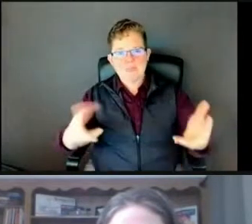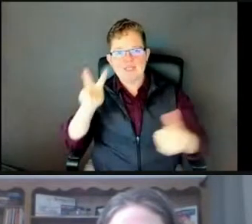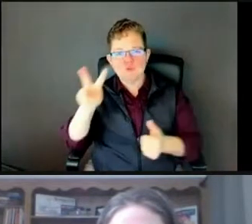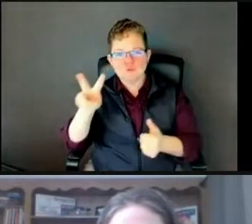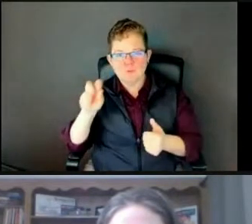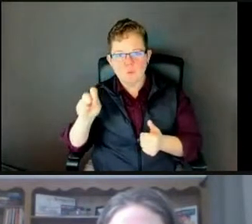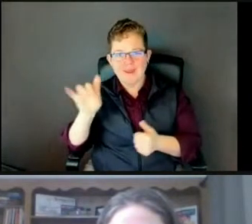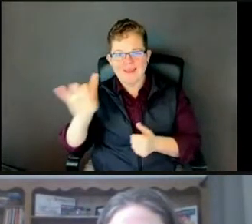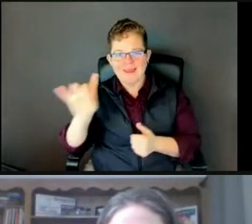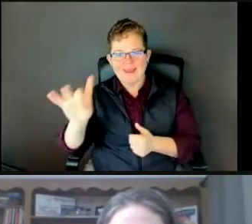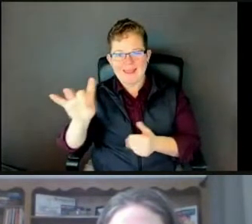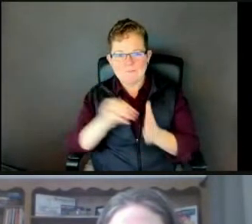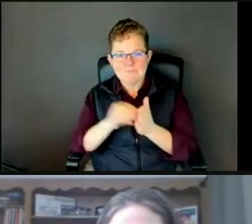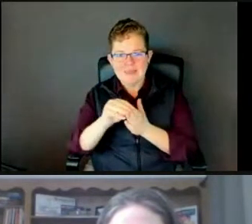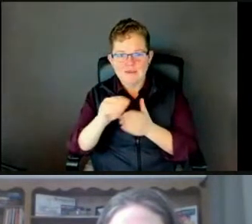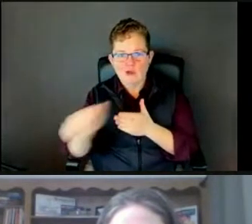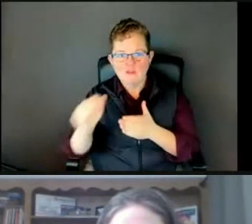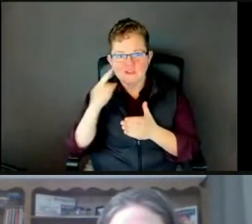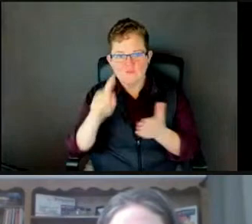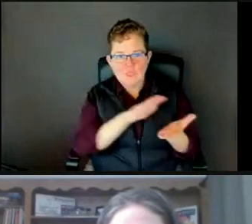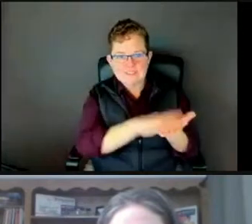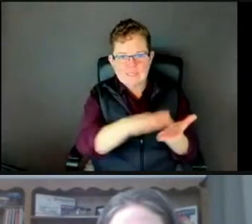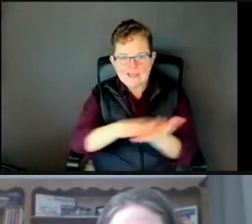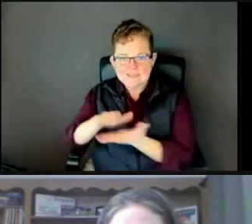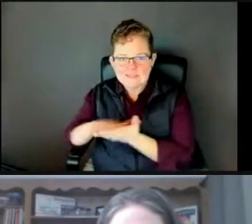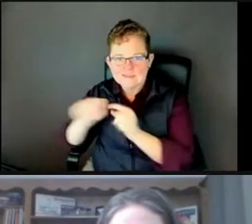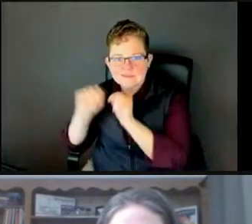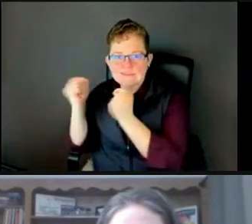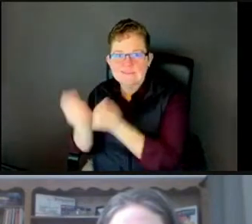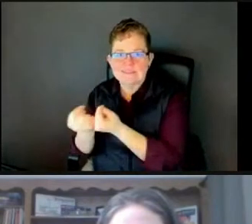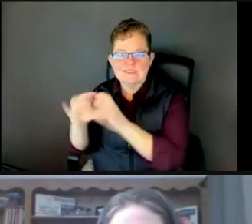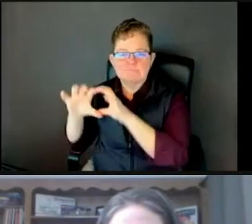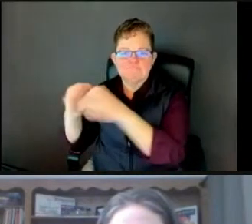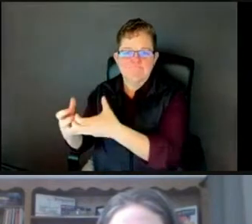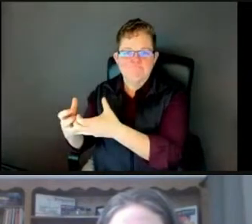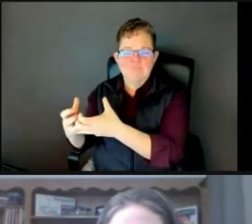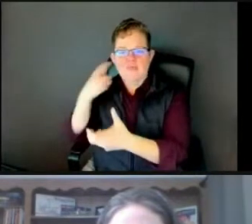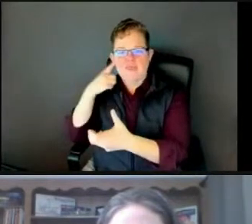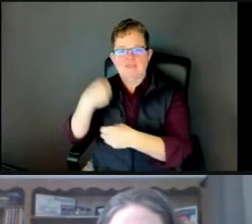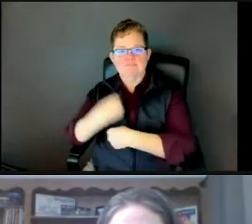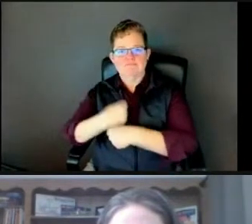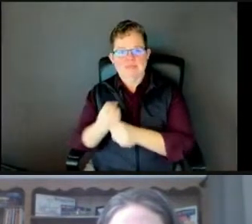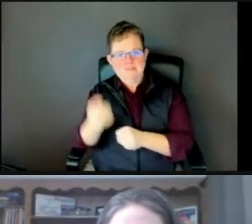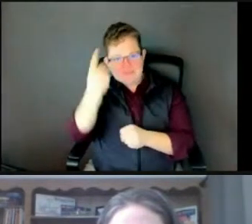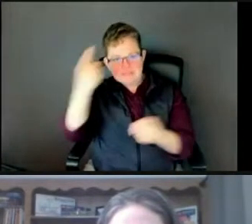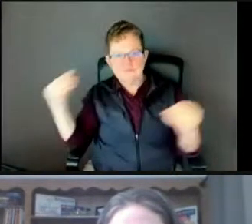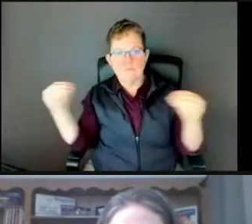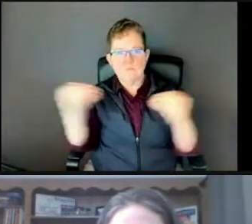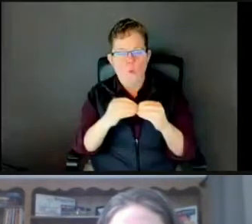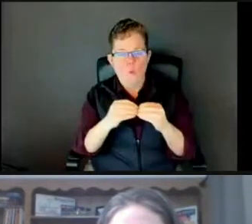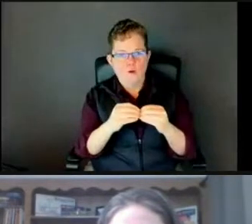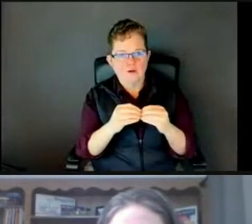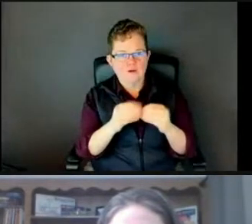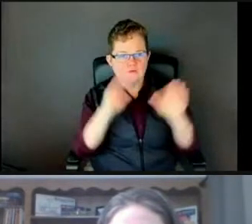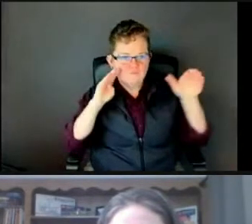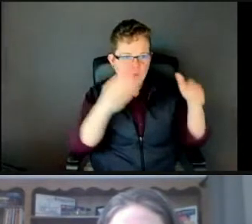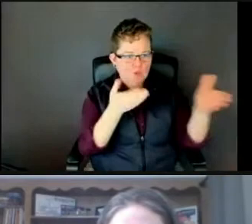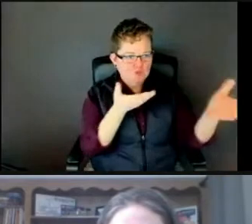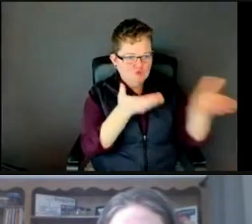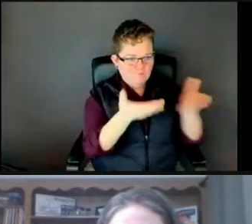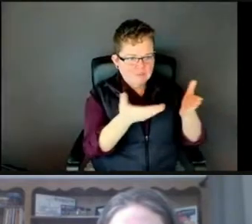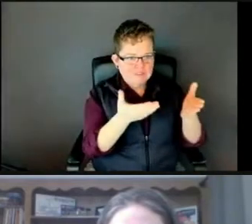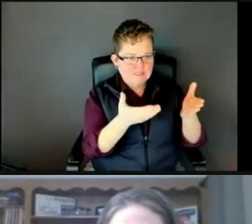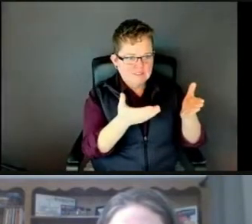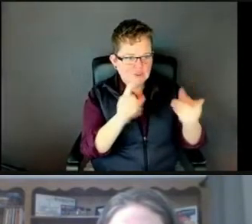million on a sanitation team, I think that it makes more sense to focus on the services that connect